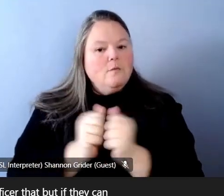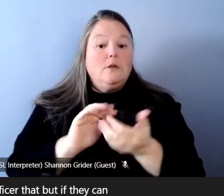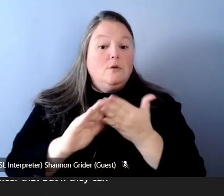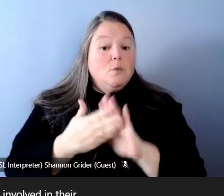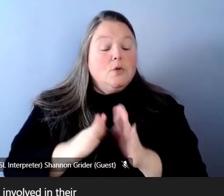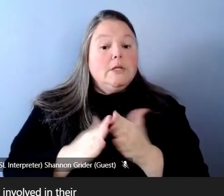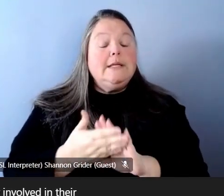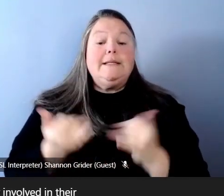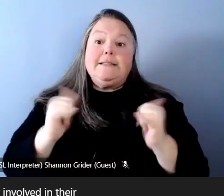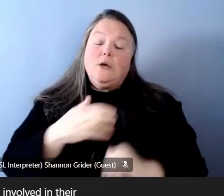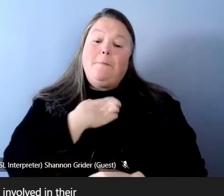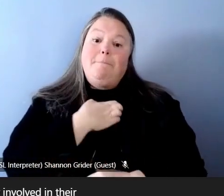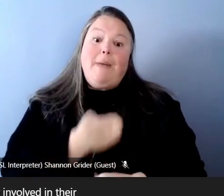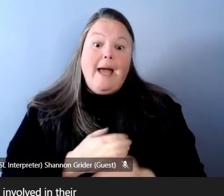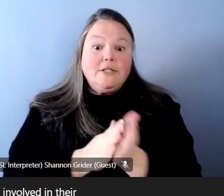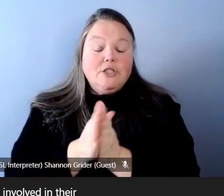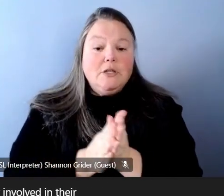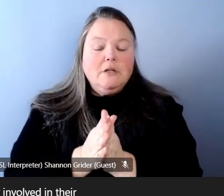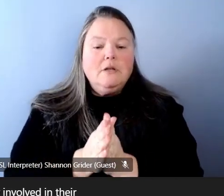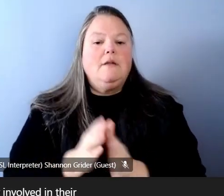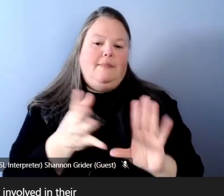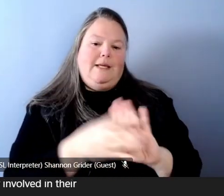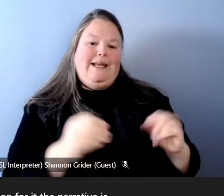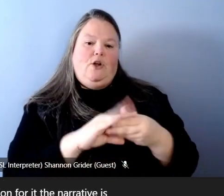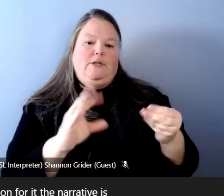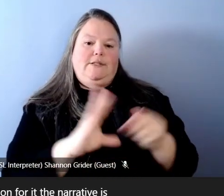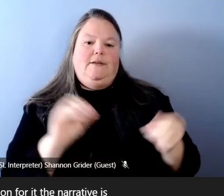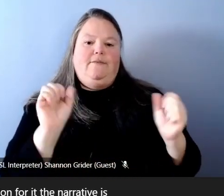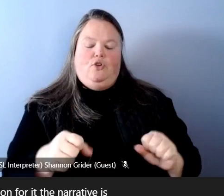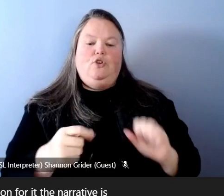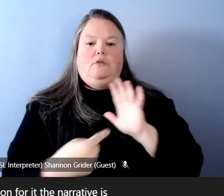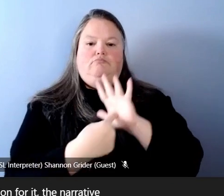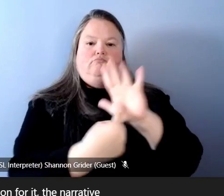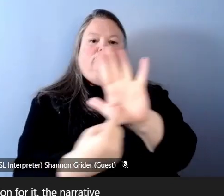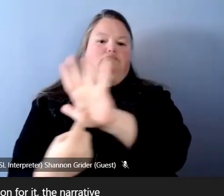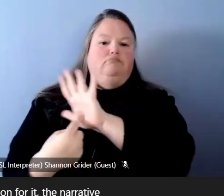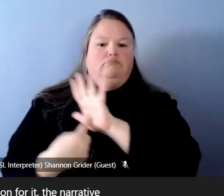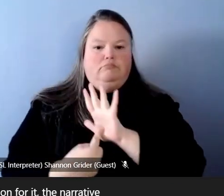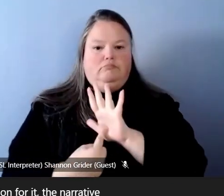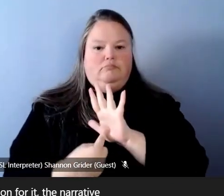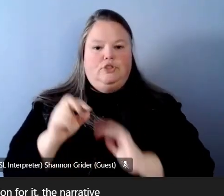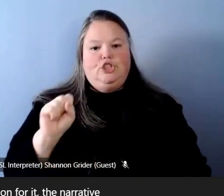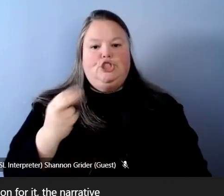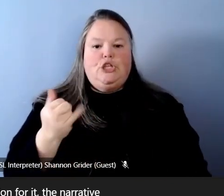still have a passion for it, the narrative is their place to shine.